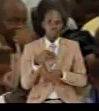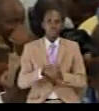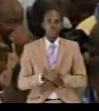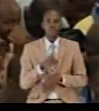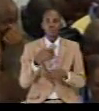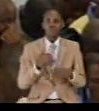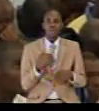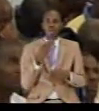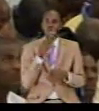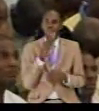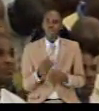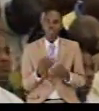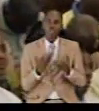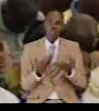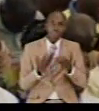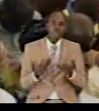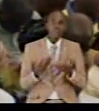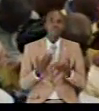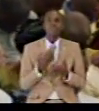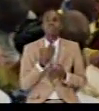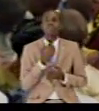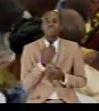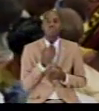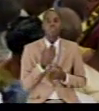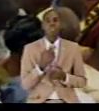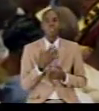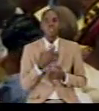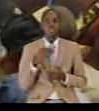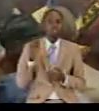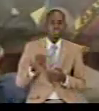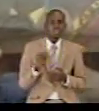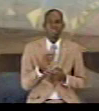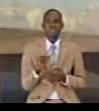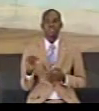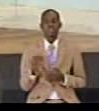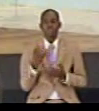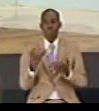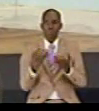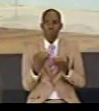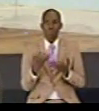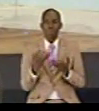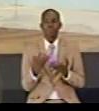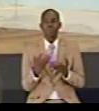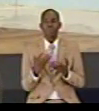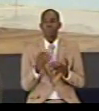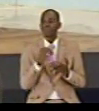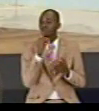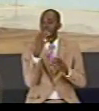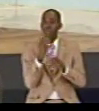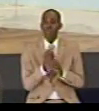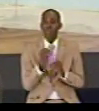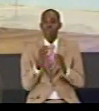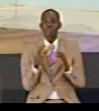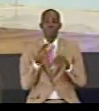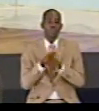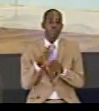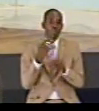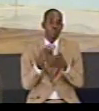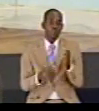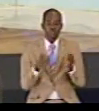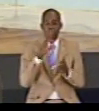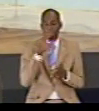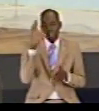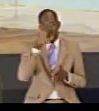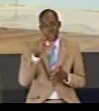longing and panting and desiring, and you've not got enough of what you are seeking. Tonight is